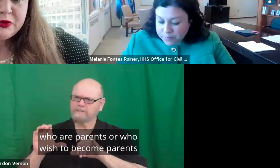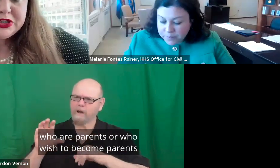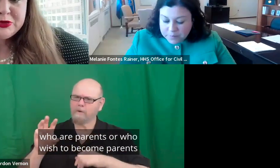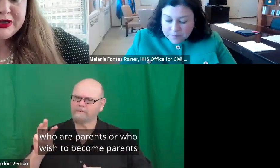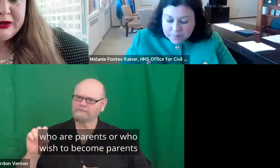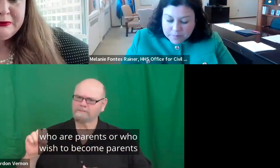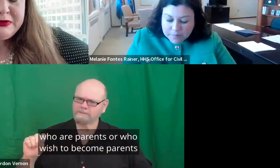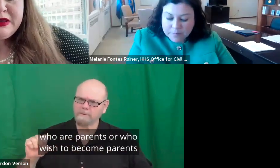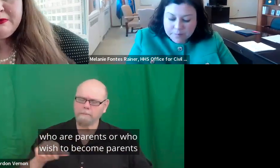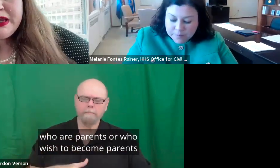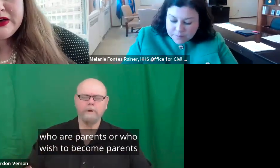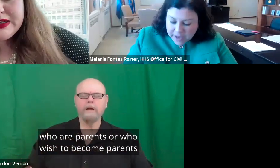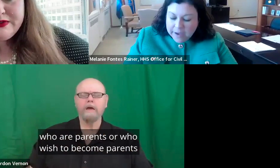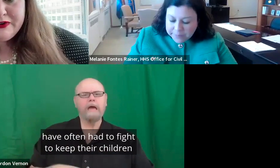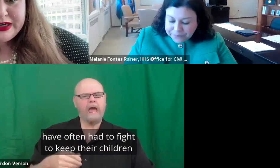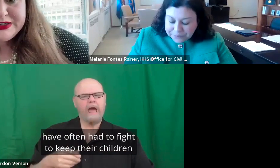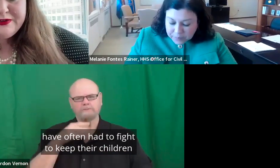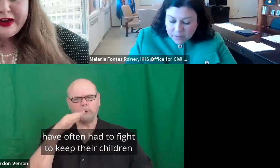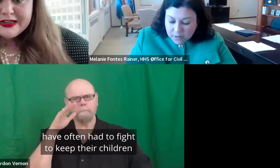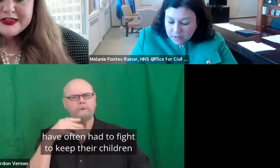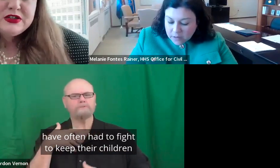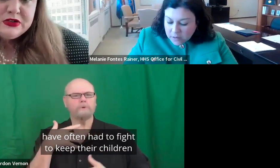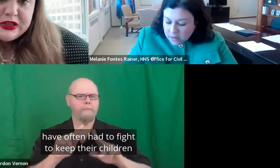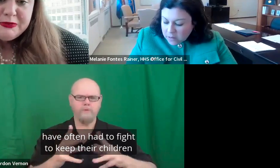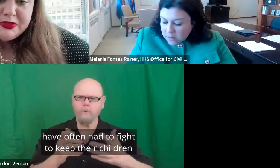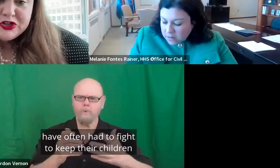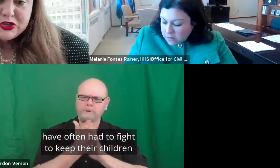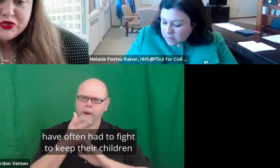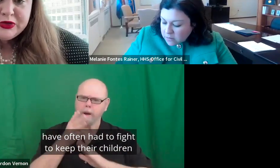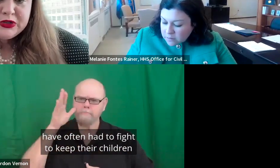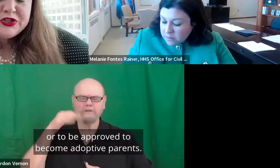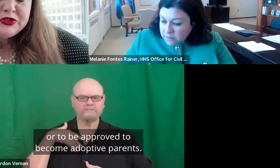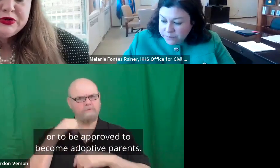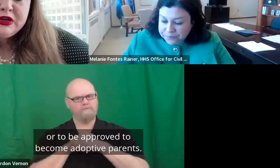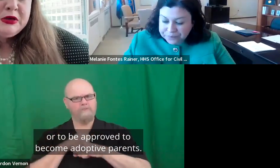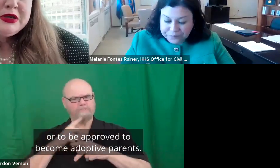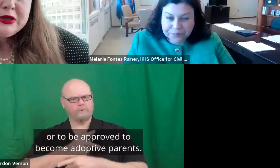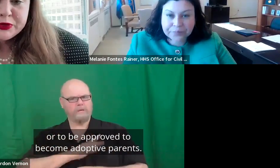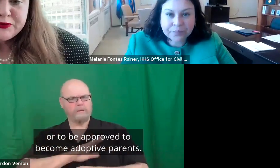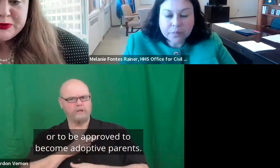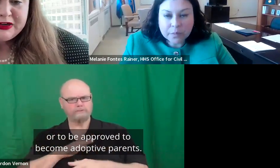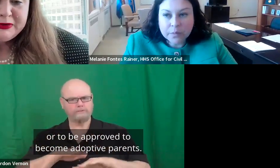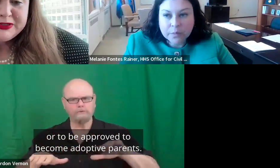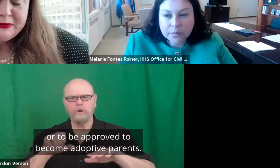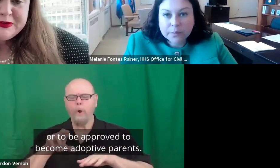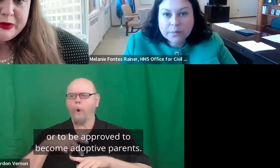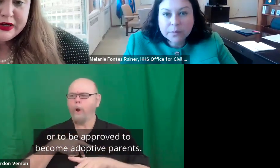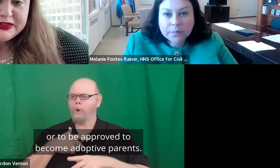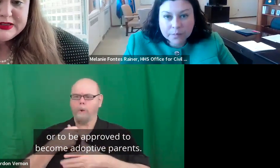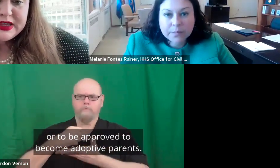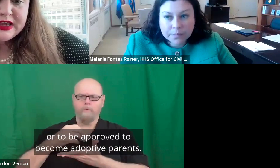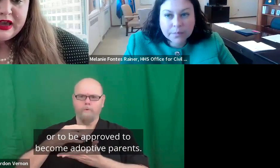parents or who wish to become parents have often had to fight to keep their children or to be approved to become